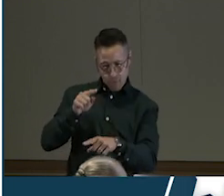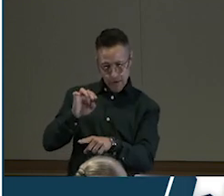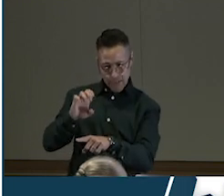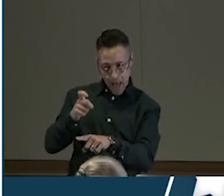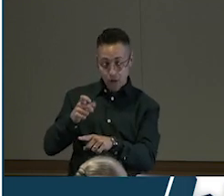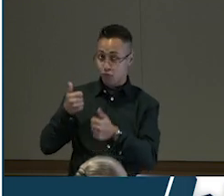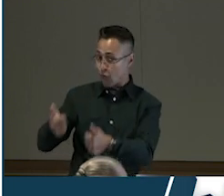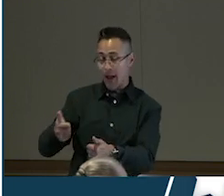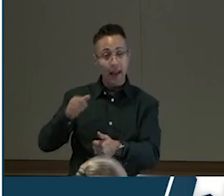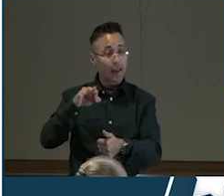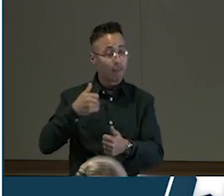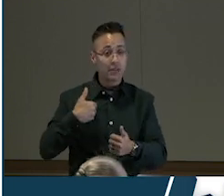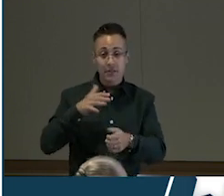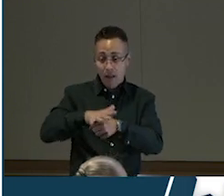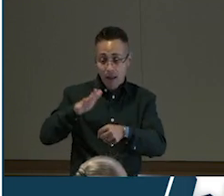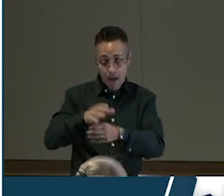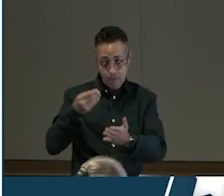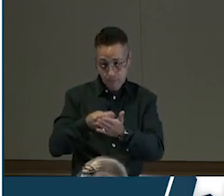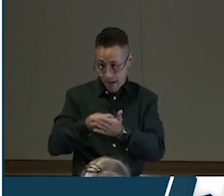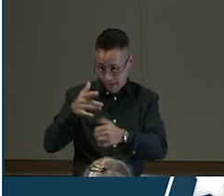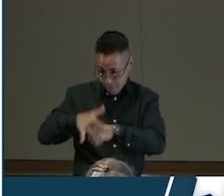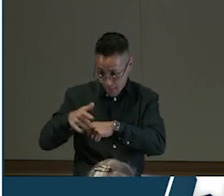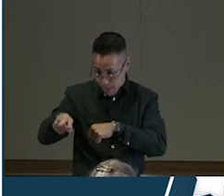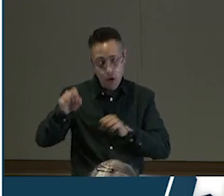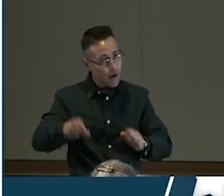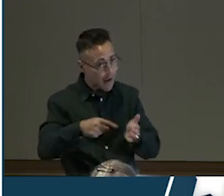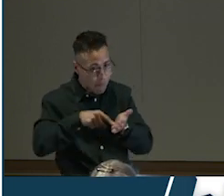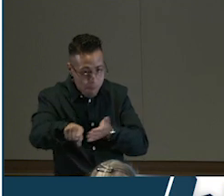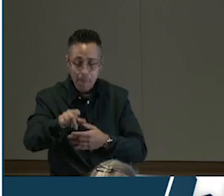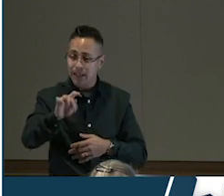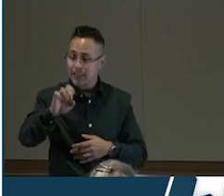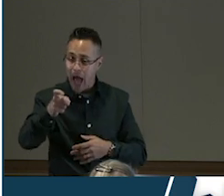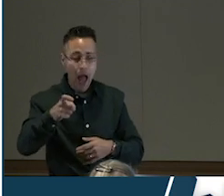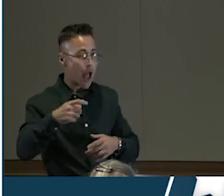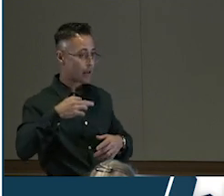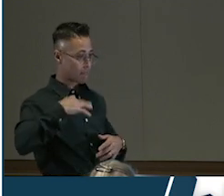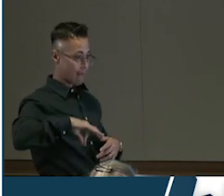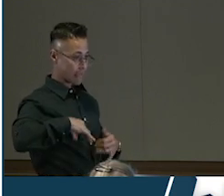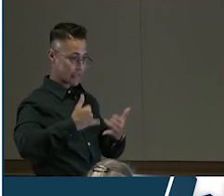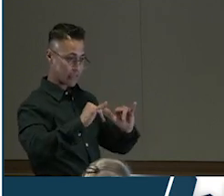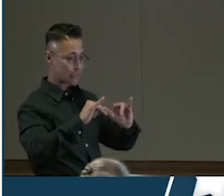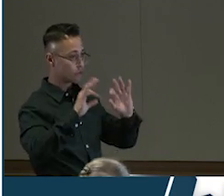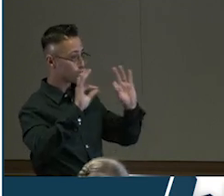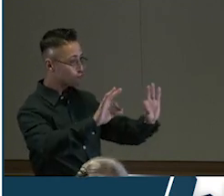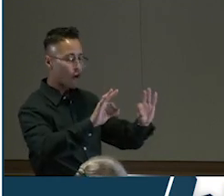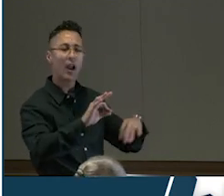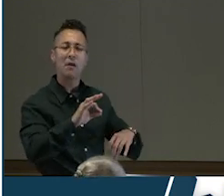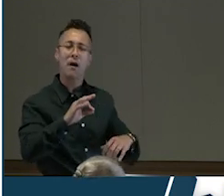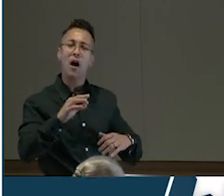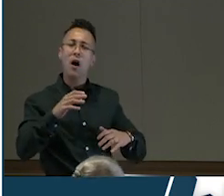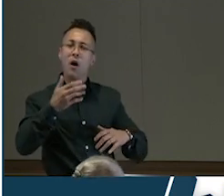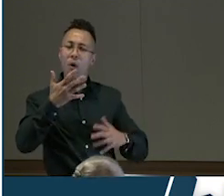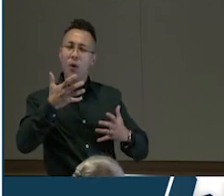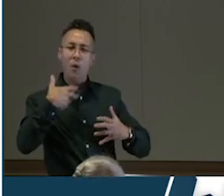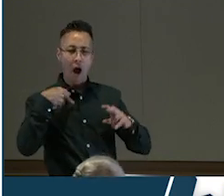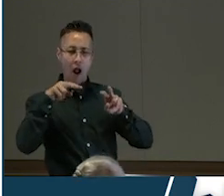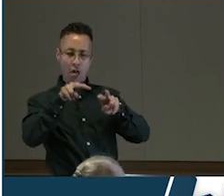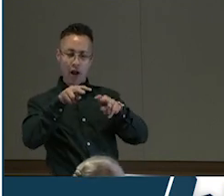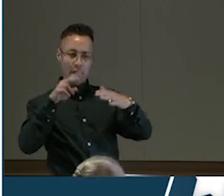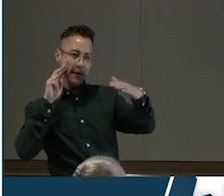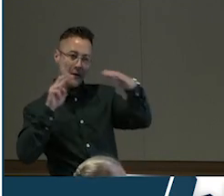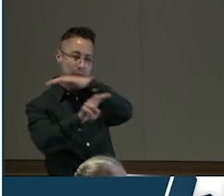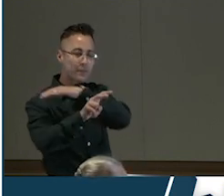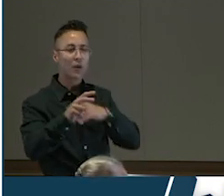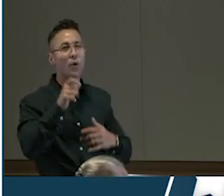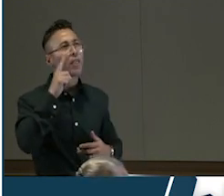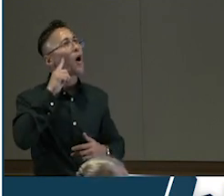enough in there that the tax can be paid and benefits are good, great, but we want to look at that ahead of time. We don't want to think $1 million covers everything